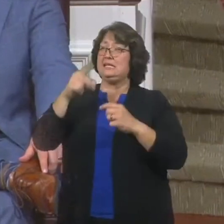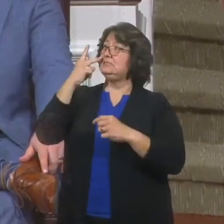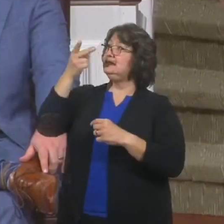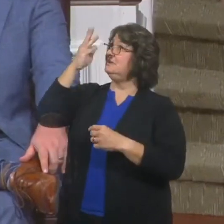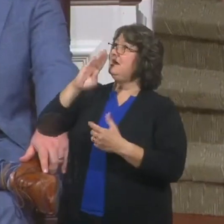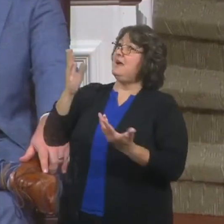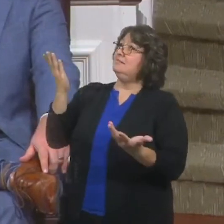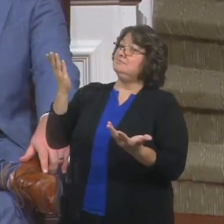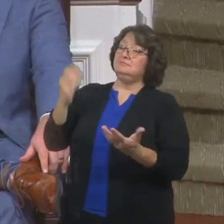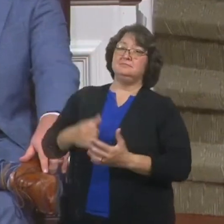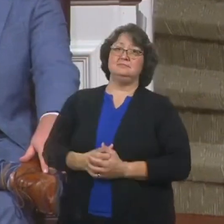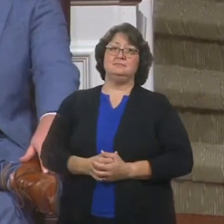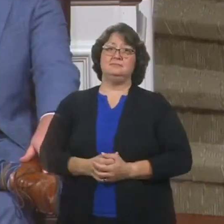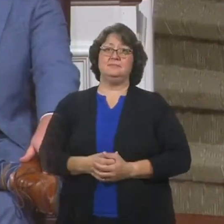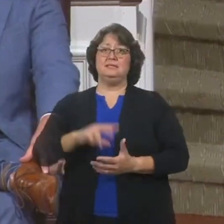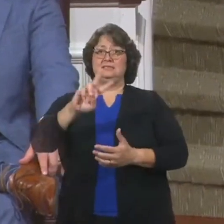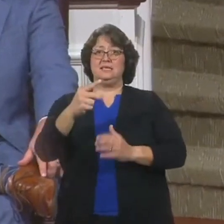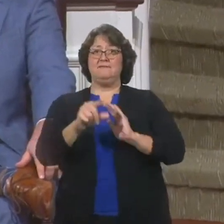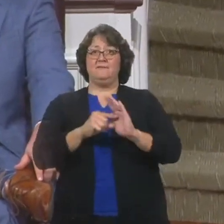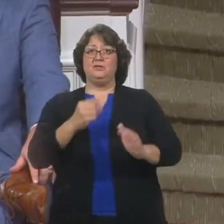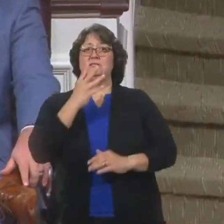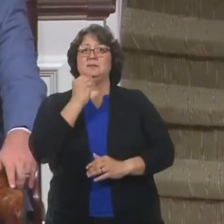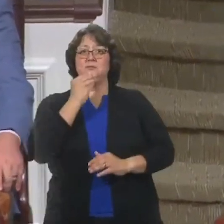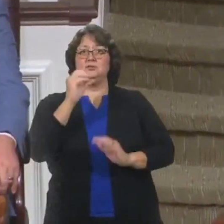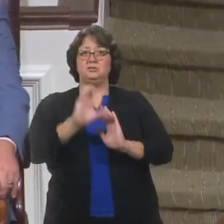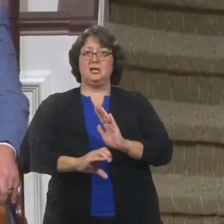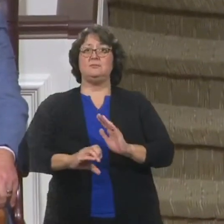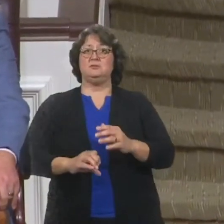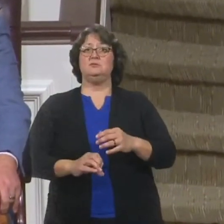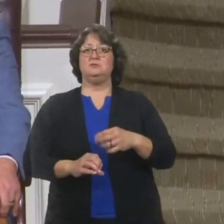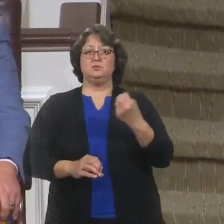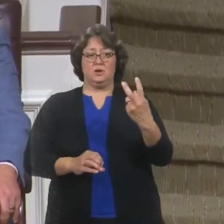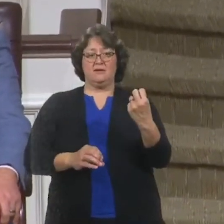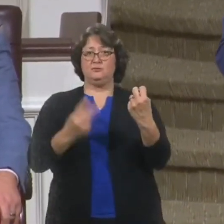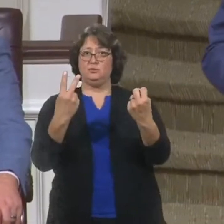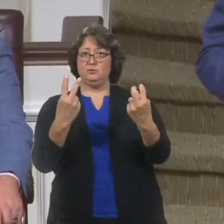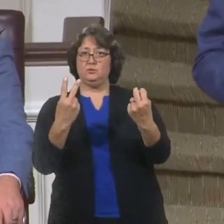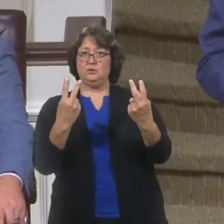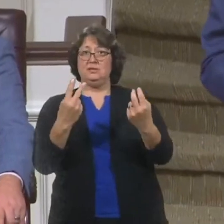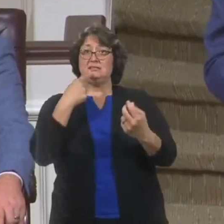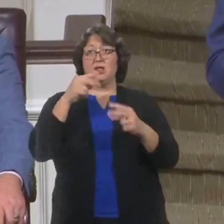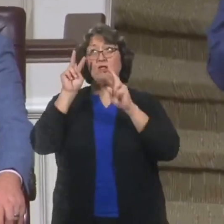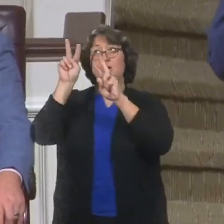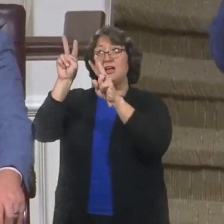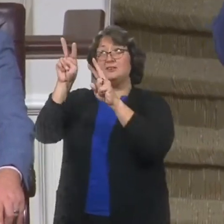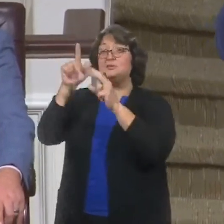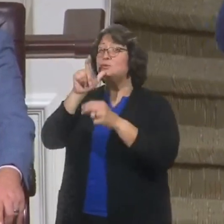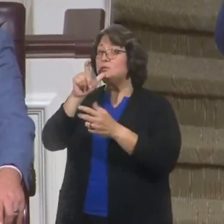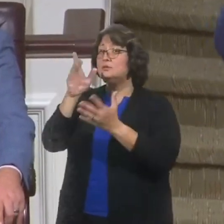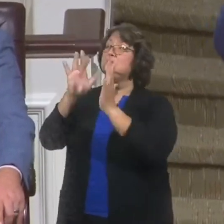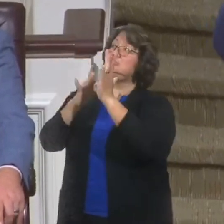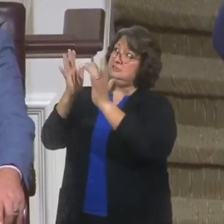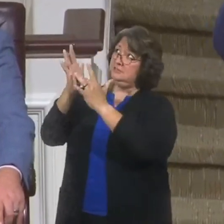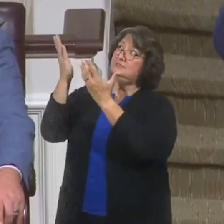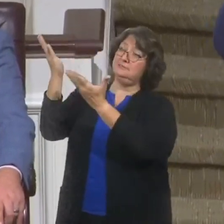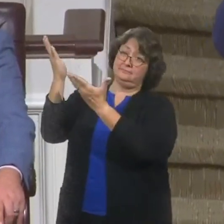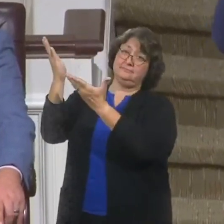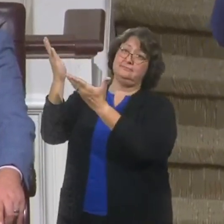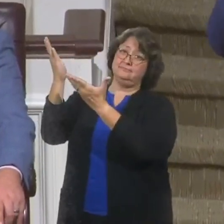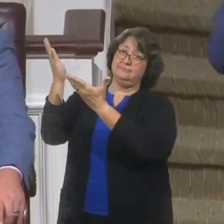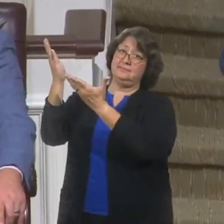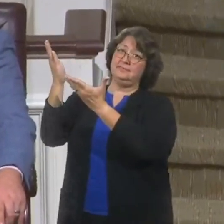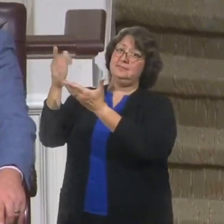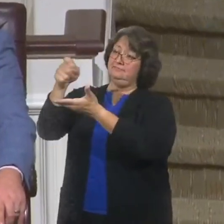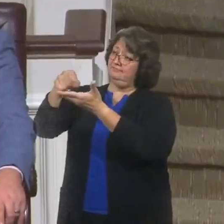God. And remember that second verse of Hebrews chapter 12 tells us to looking unto Jesus,